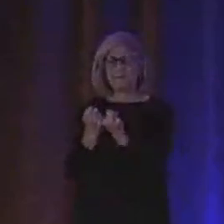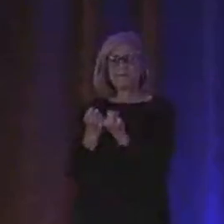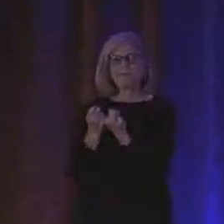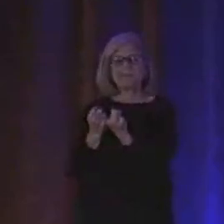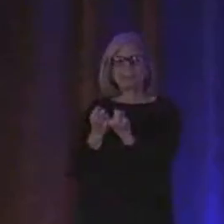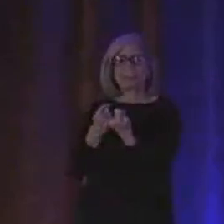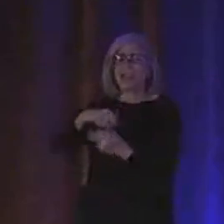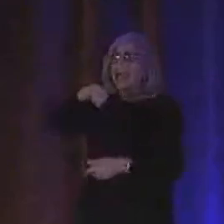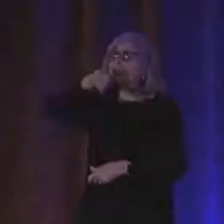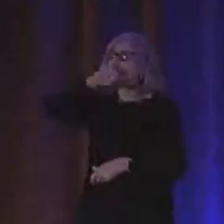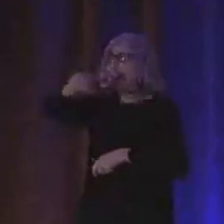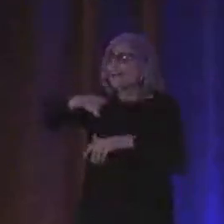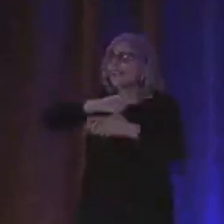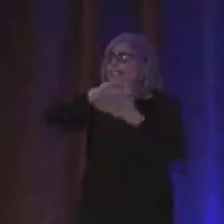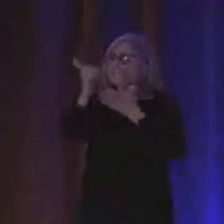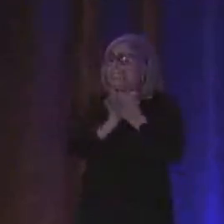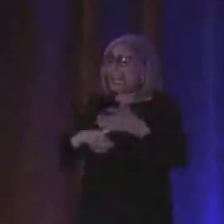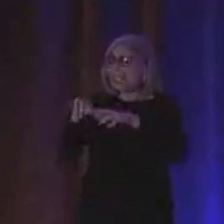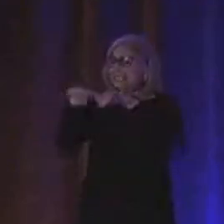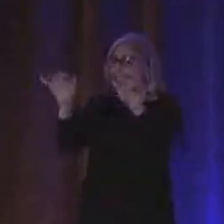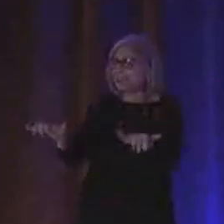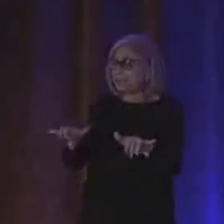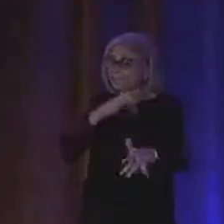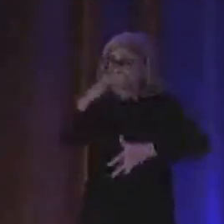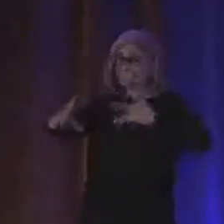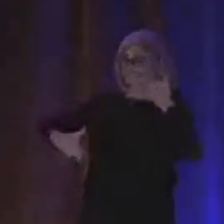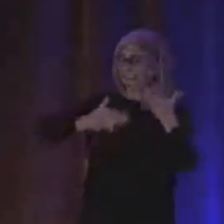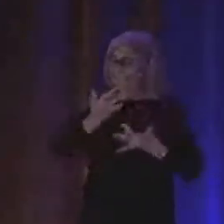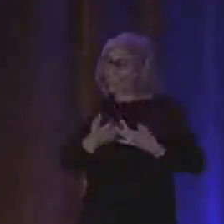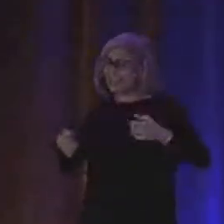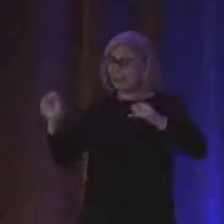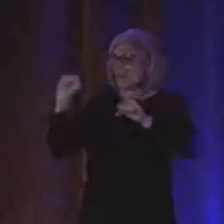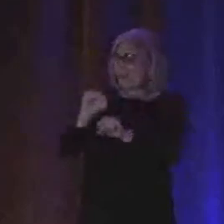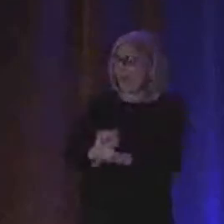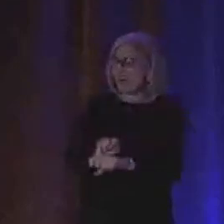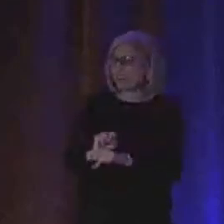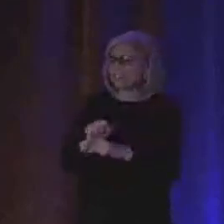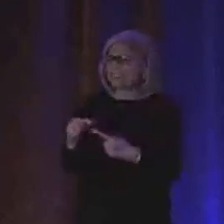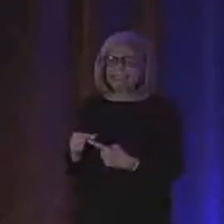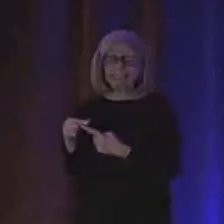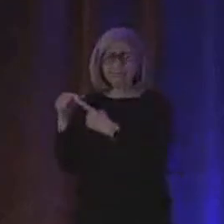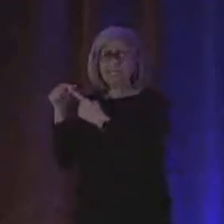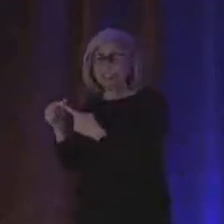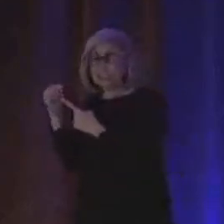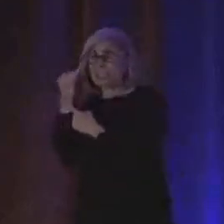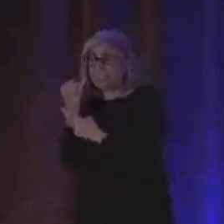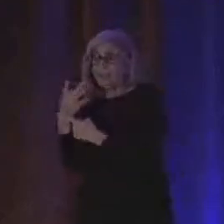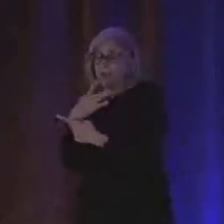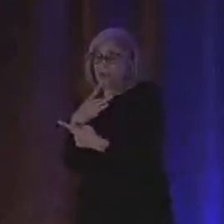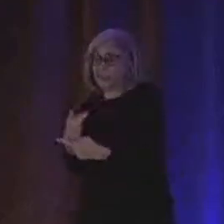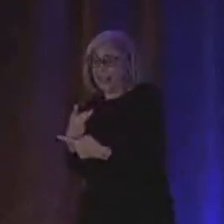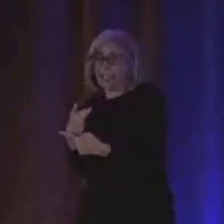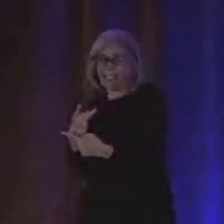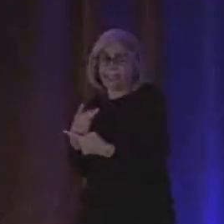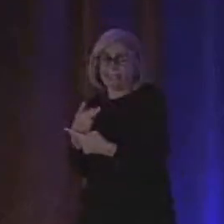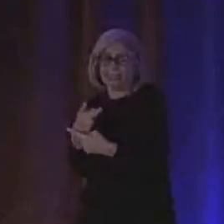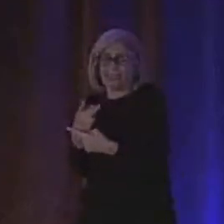And I love design systems. It's exciting work, especially if you like